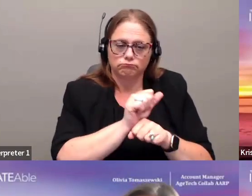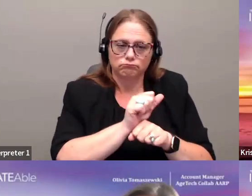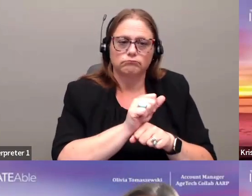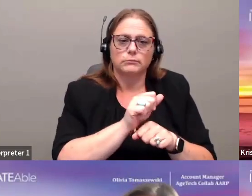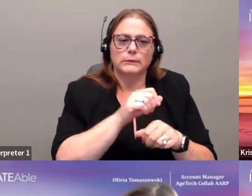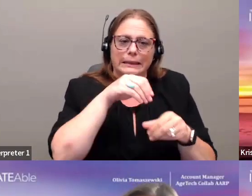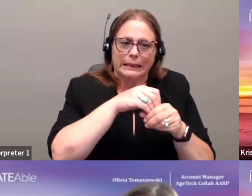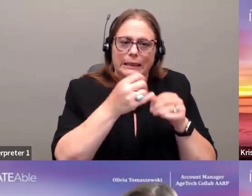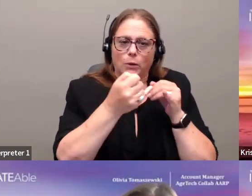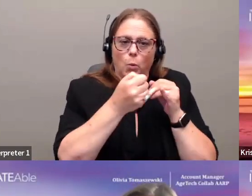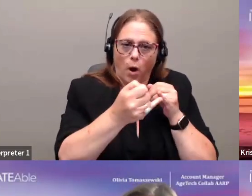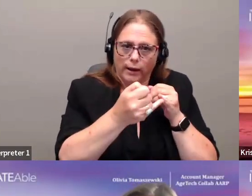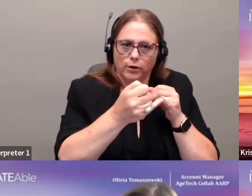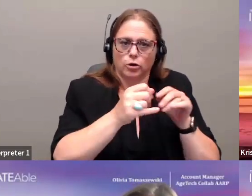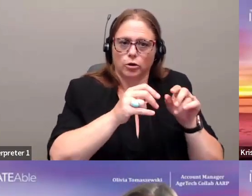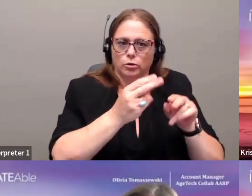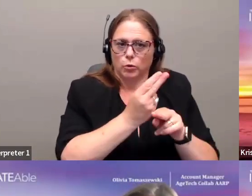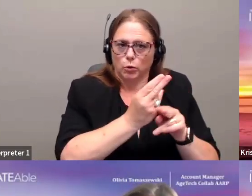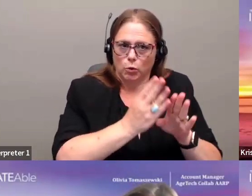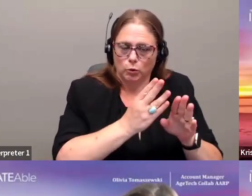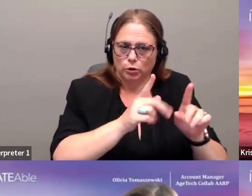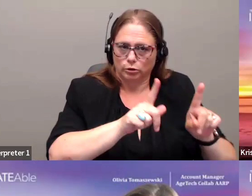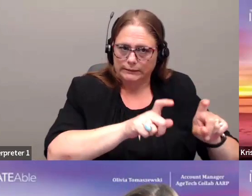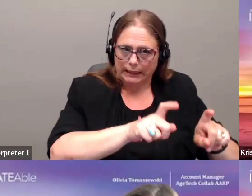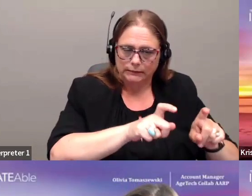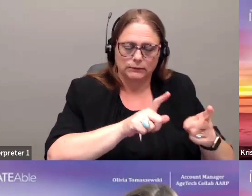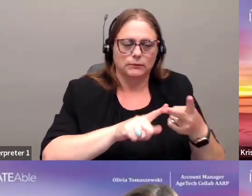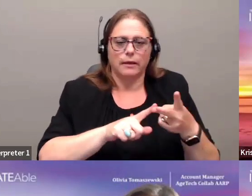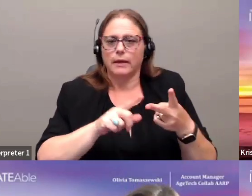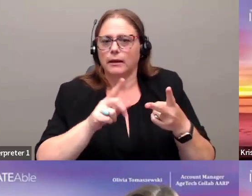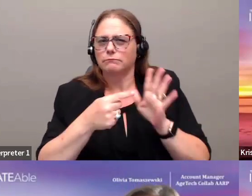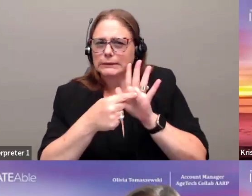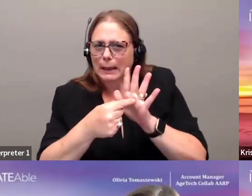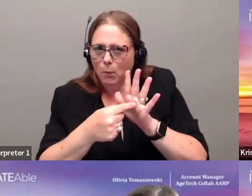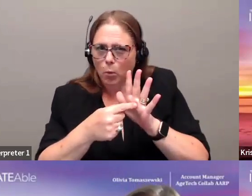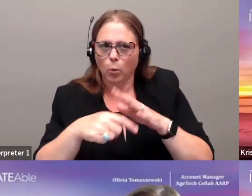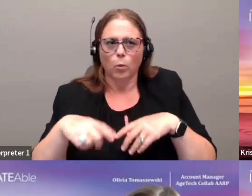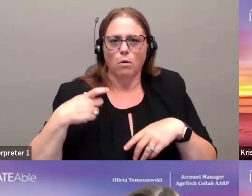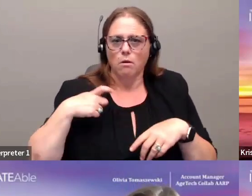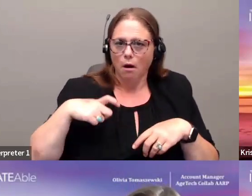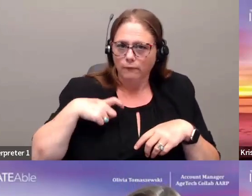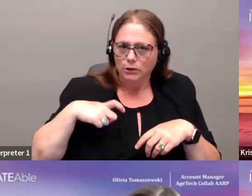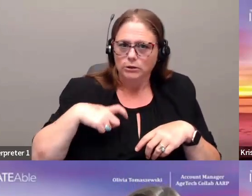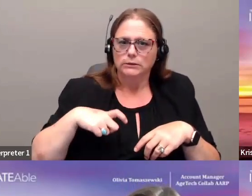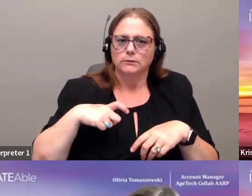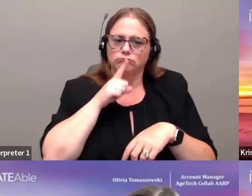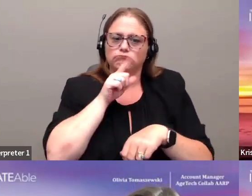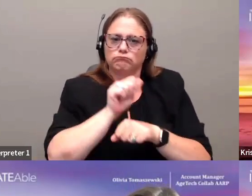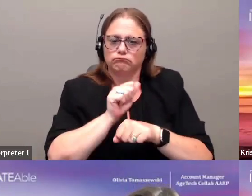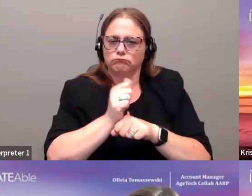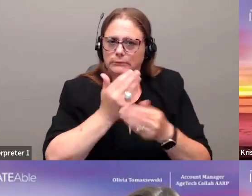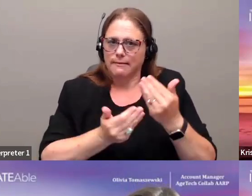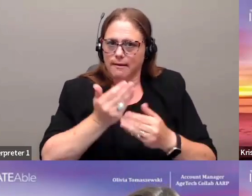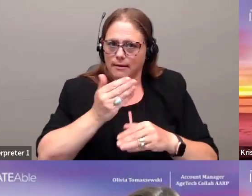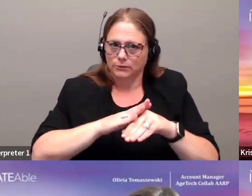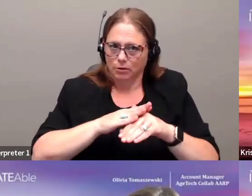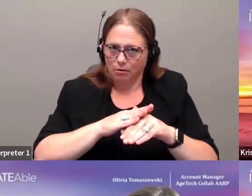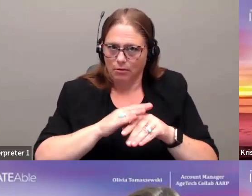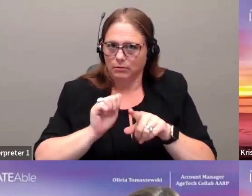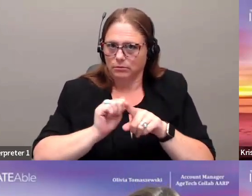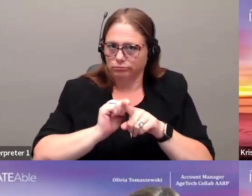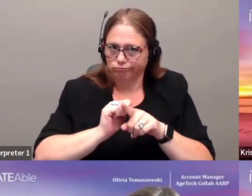well as demos in conferences and in places where people get an opportunity to experience it. And we have a lot of